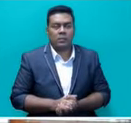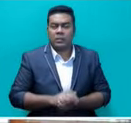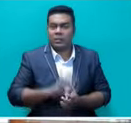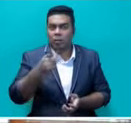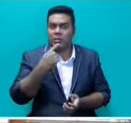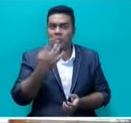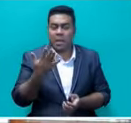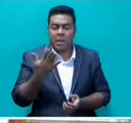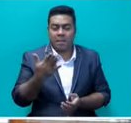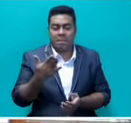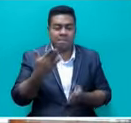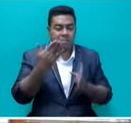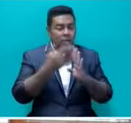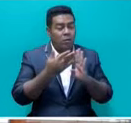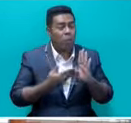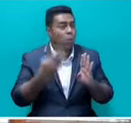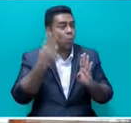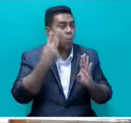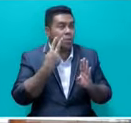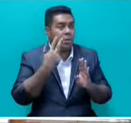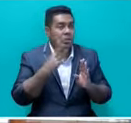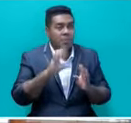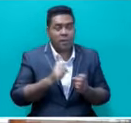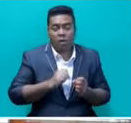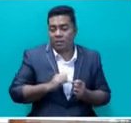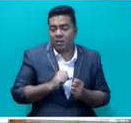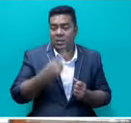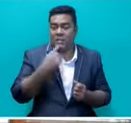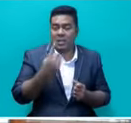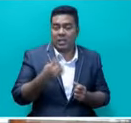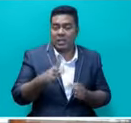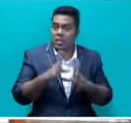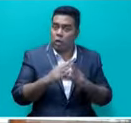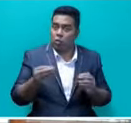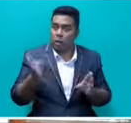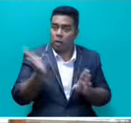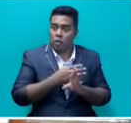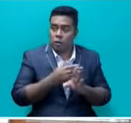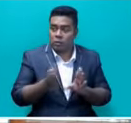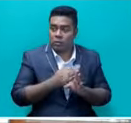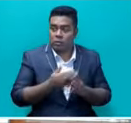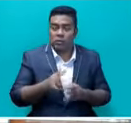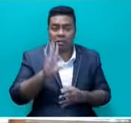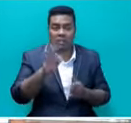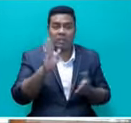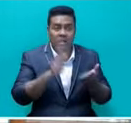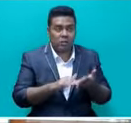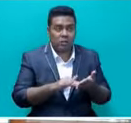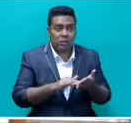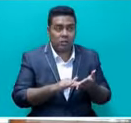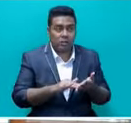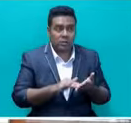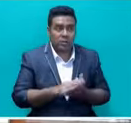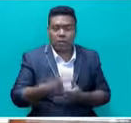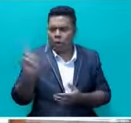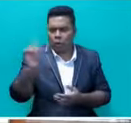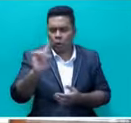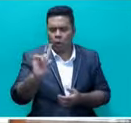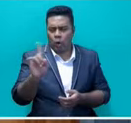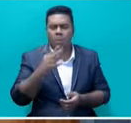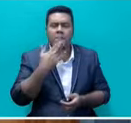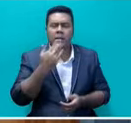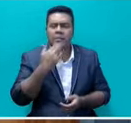back or behind, if it's a woman, she may take offense to it and see it as a sexual assault. That's touching. That to her is sexual.